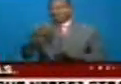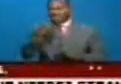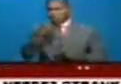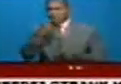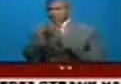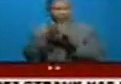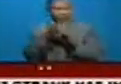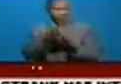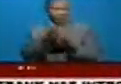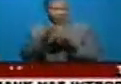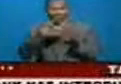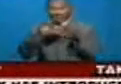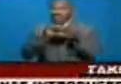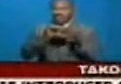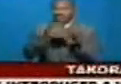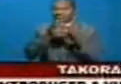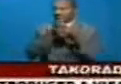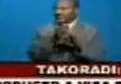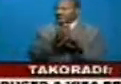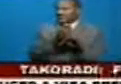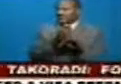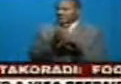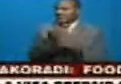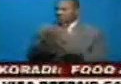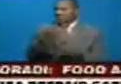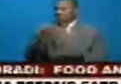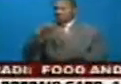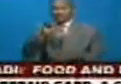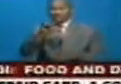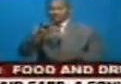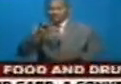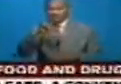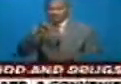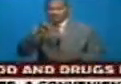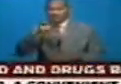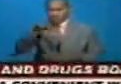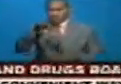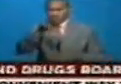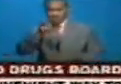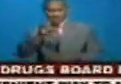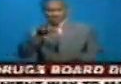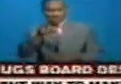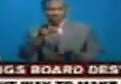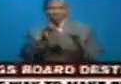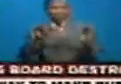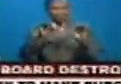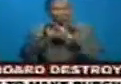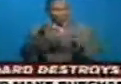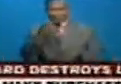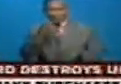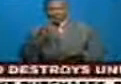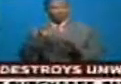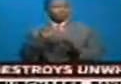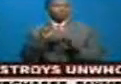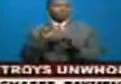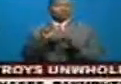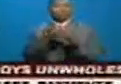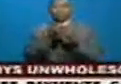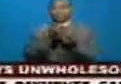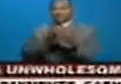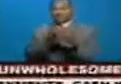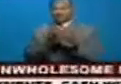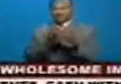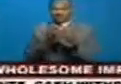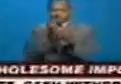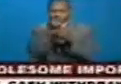tongue because our tongue is a very potent weapon. We should tame it, we should bridle